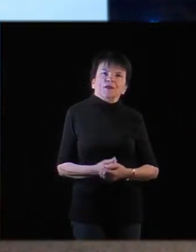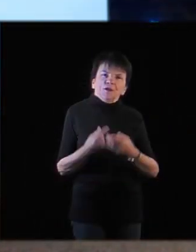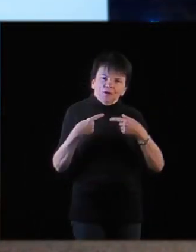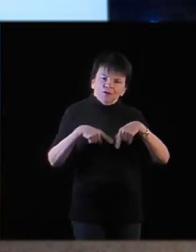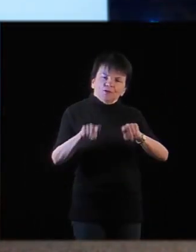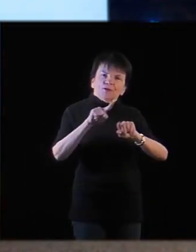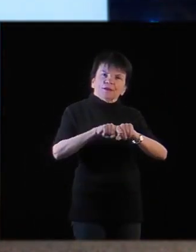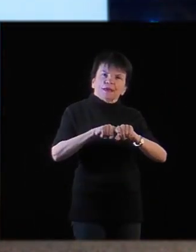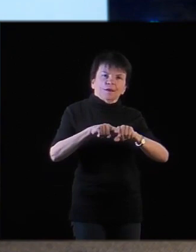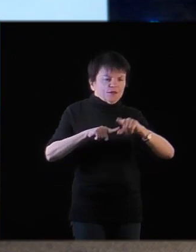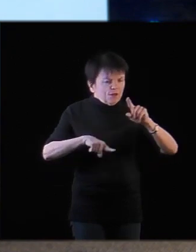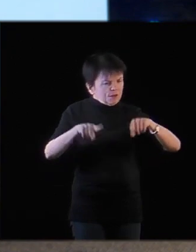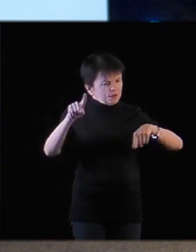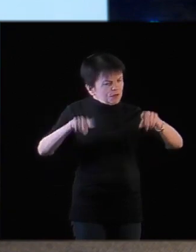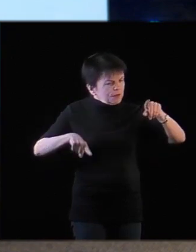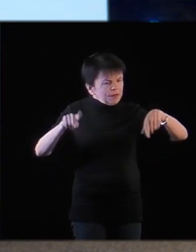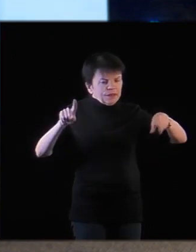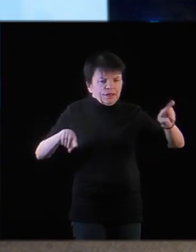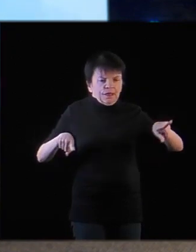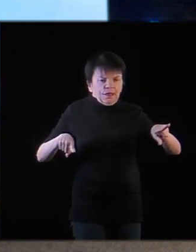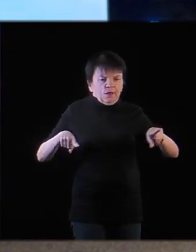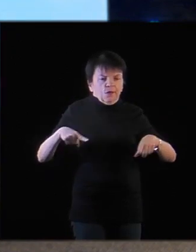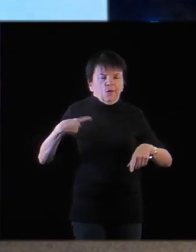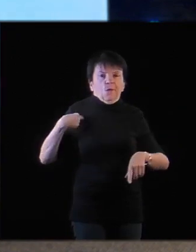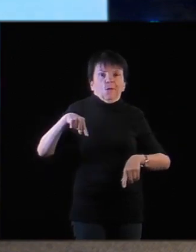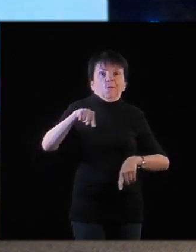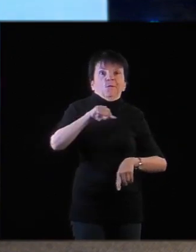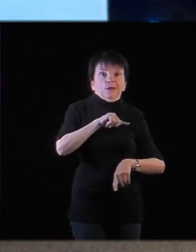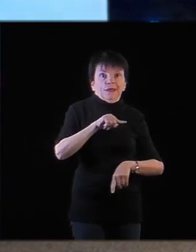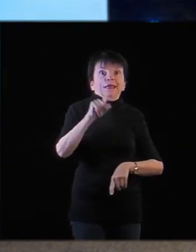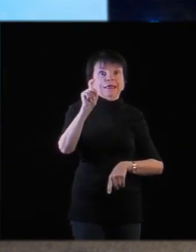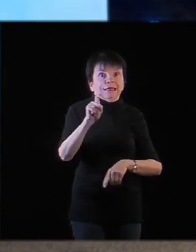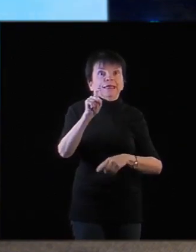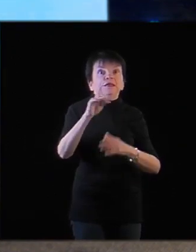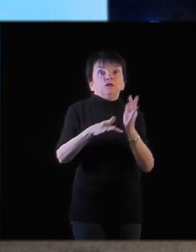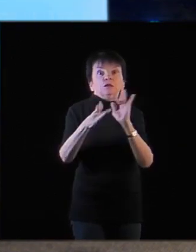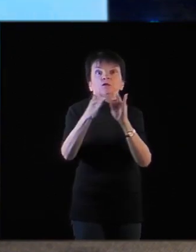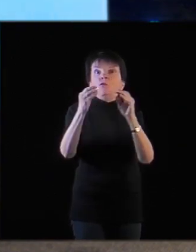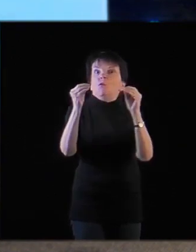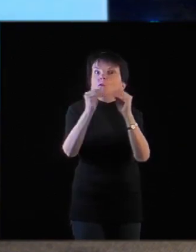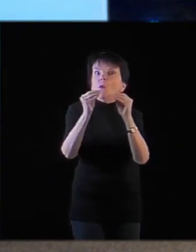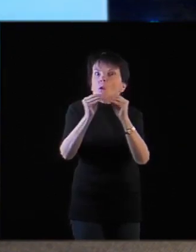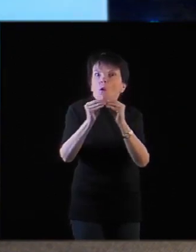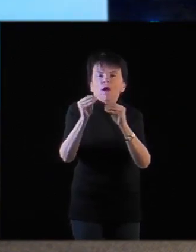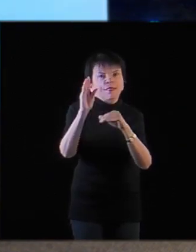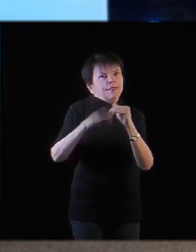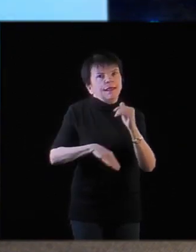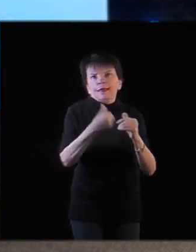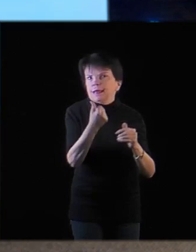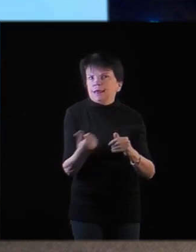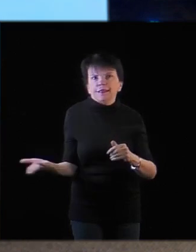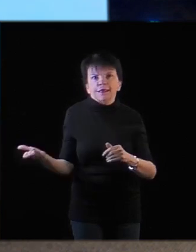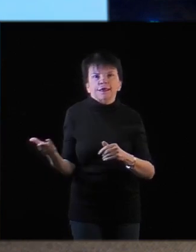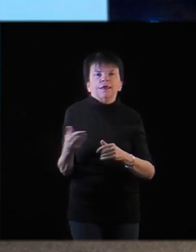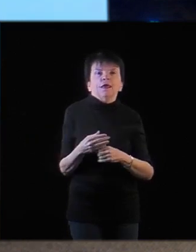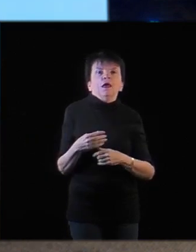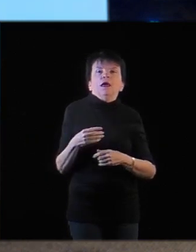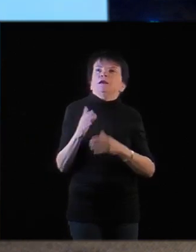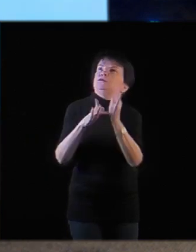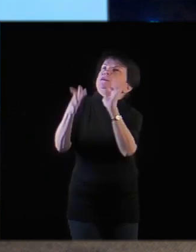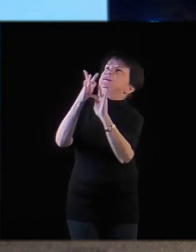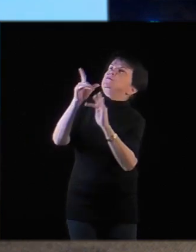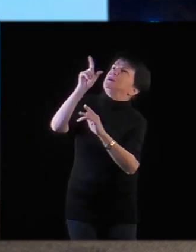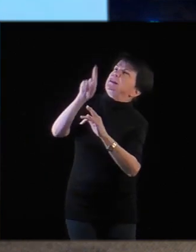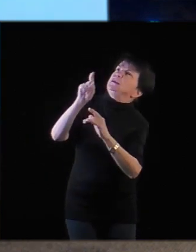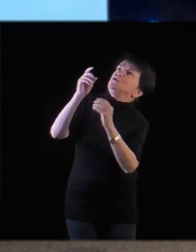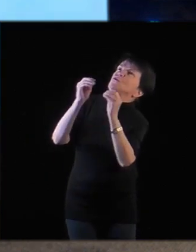In times of uncertainty, there's nothing more than we need than Jesus. Jesus, there's nothing else we need more than you